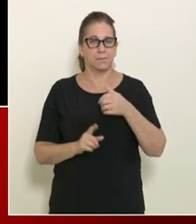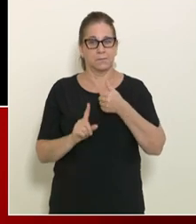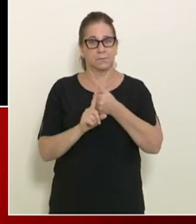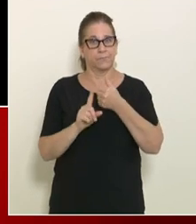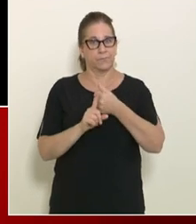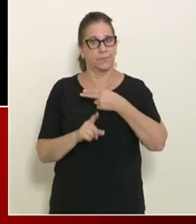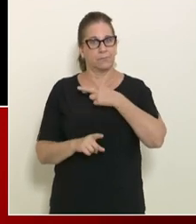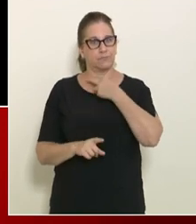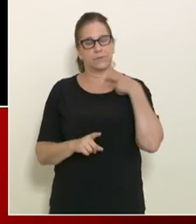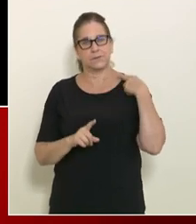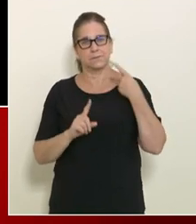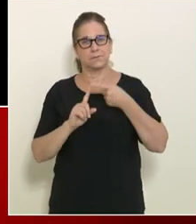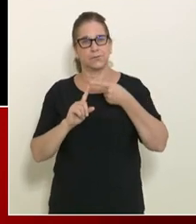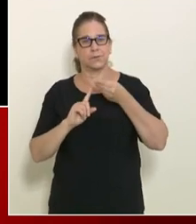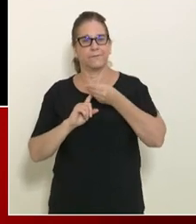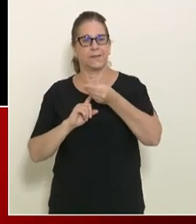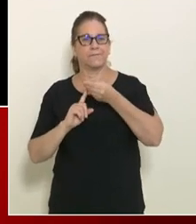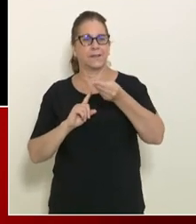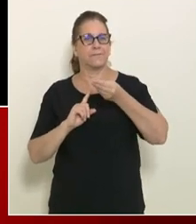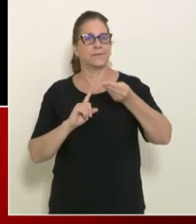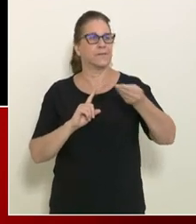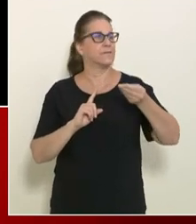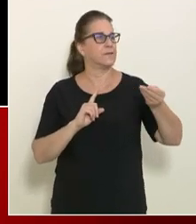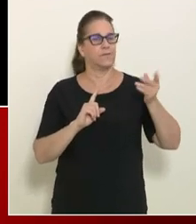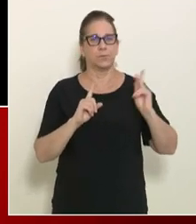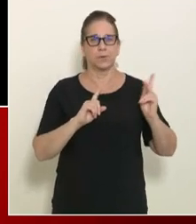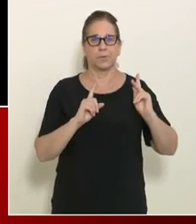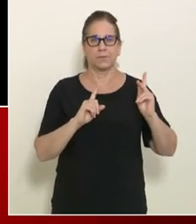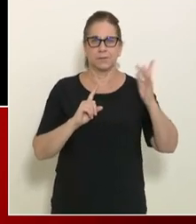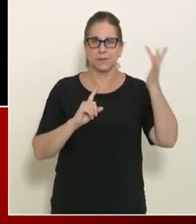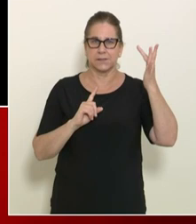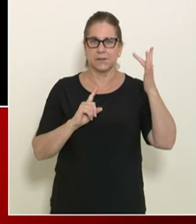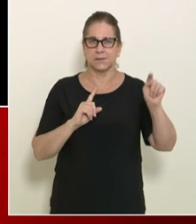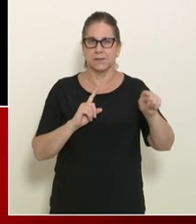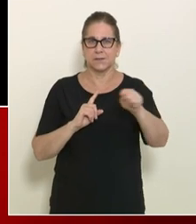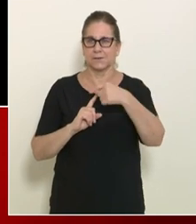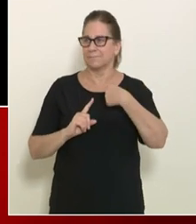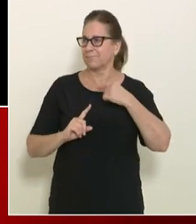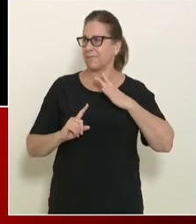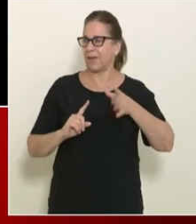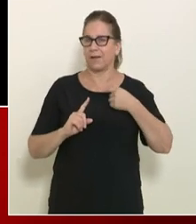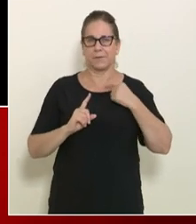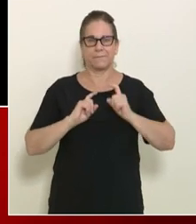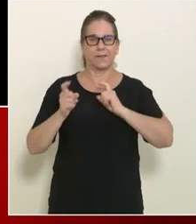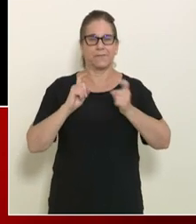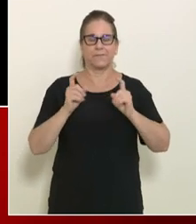exposed to a person diagnosed with COVID. And we know that our